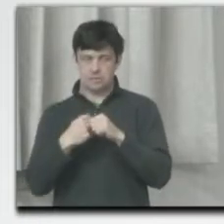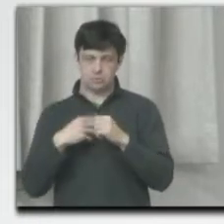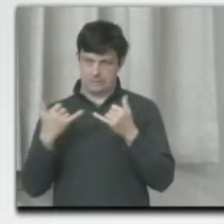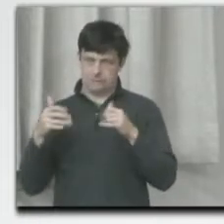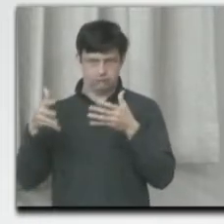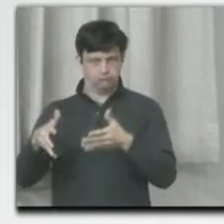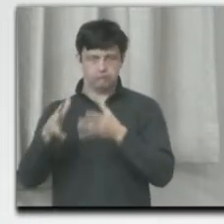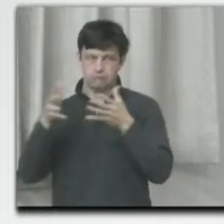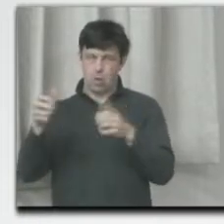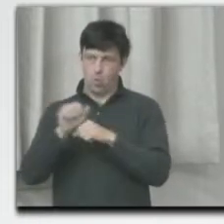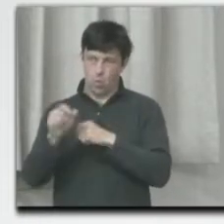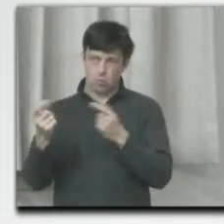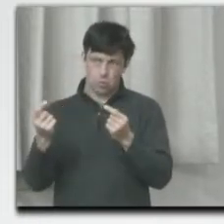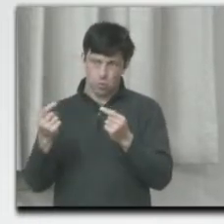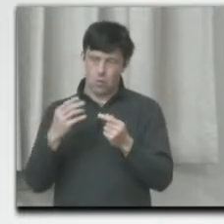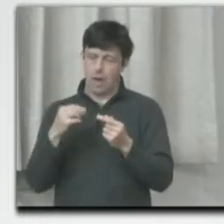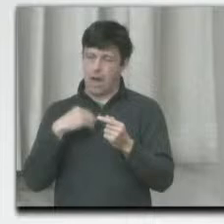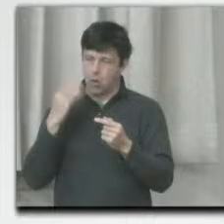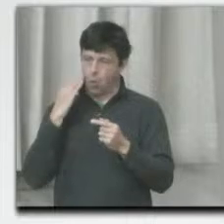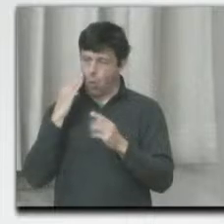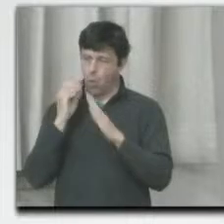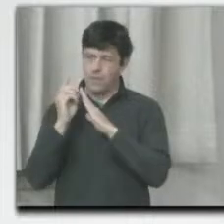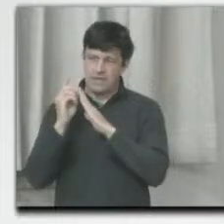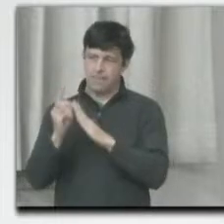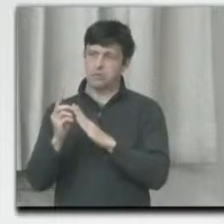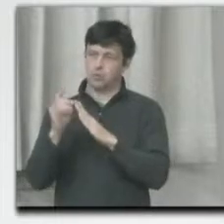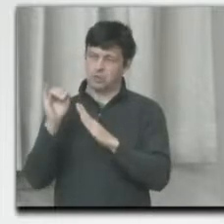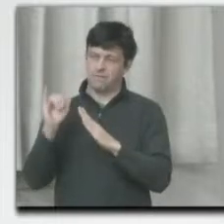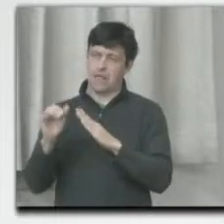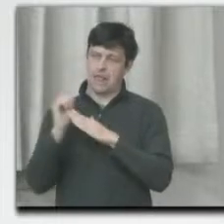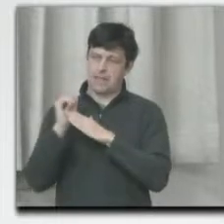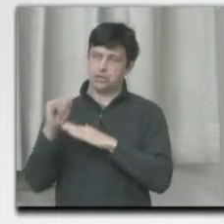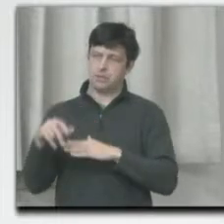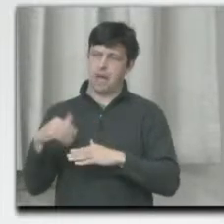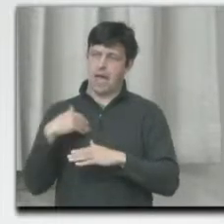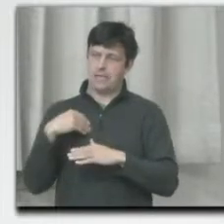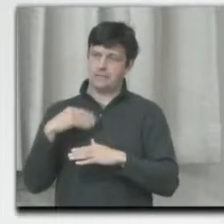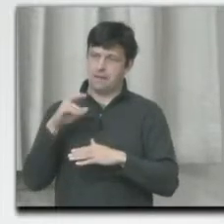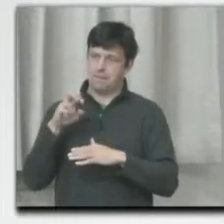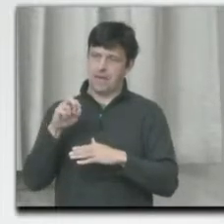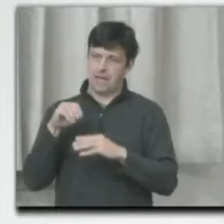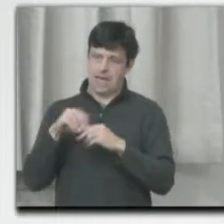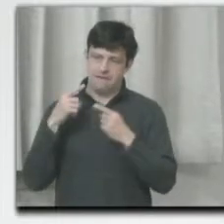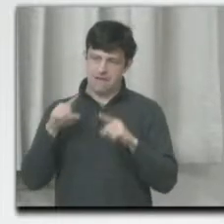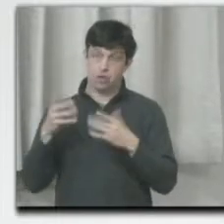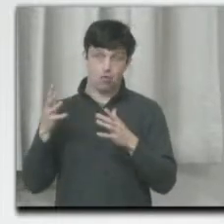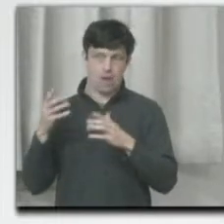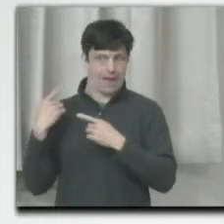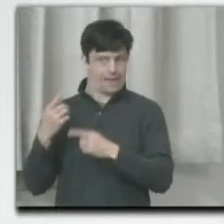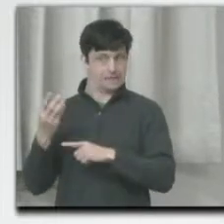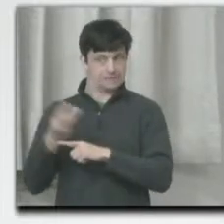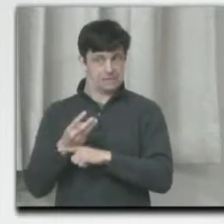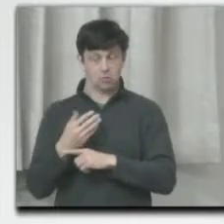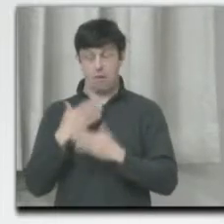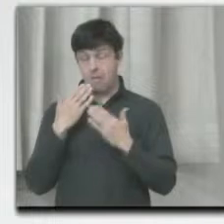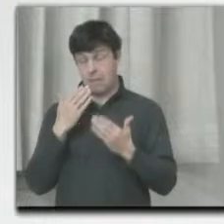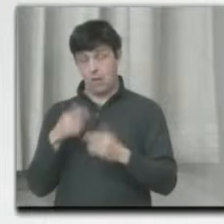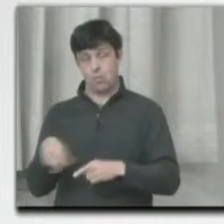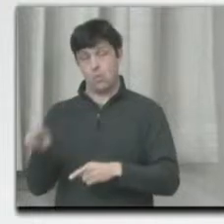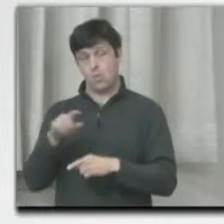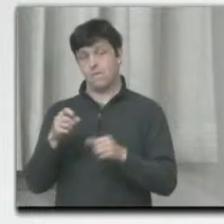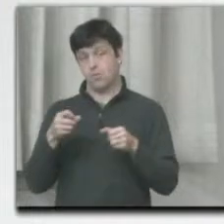to do, and I know that the demonstration of that leadership has been in effect for the last 6 months. So I thank you for the